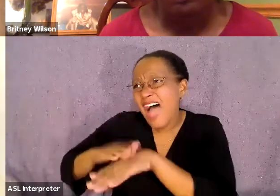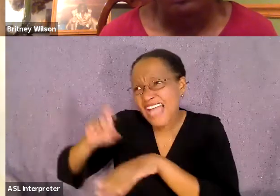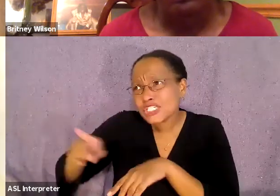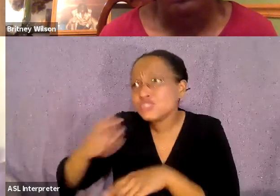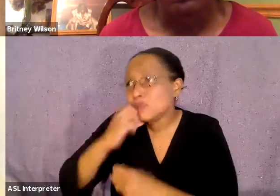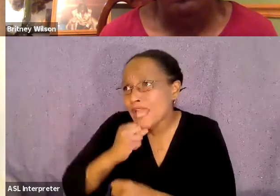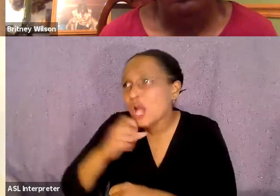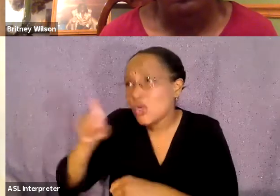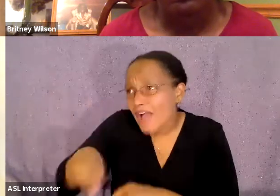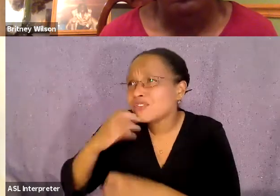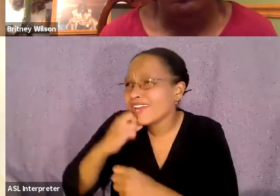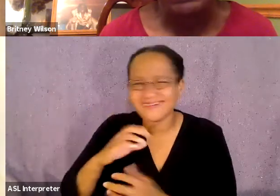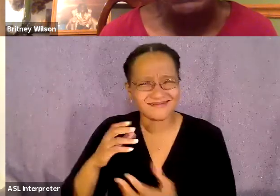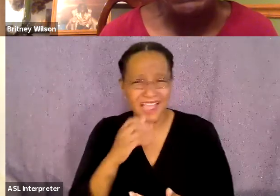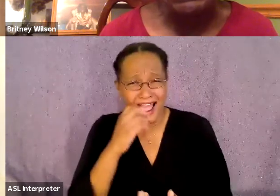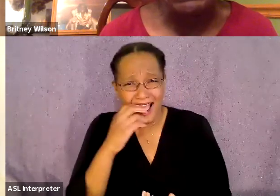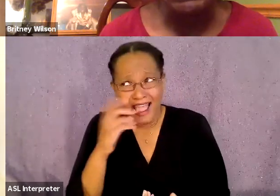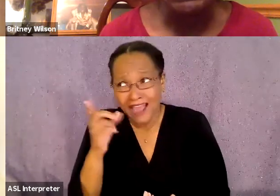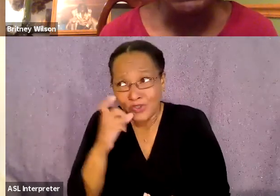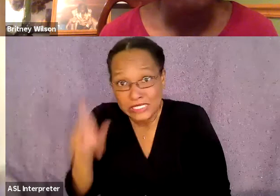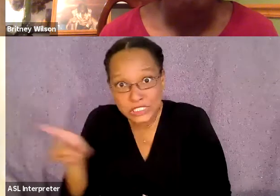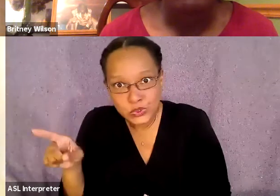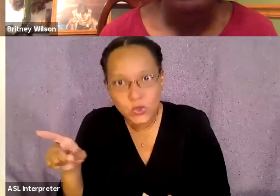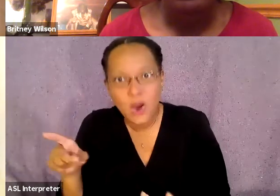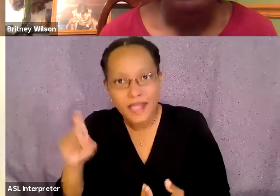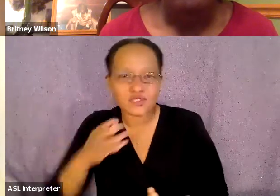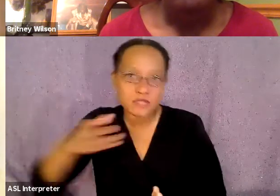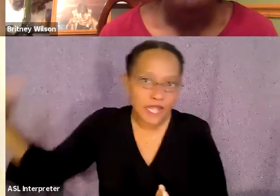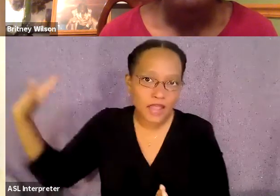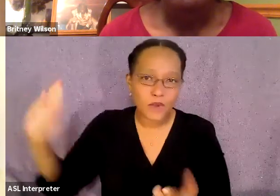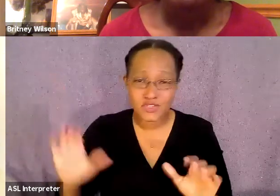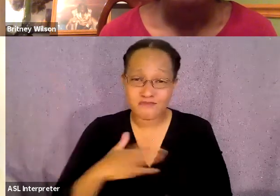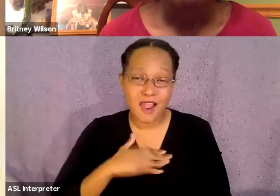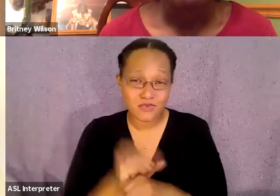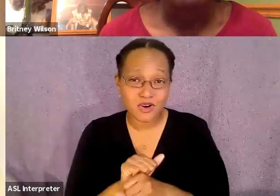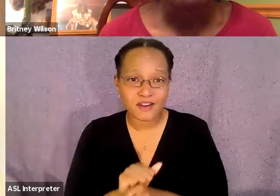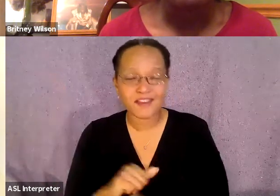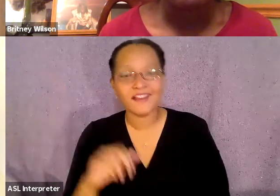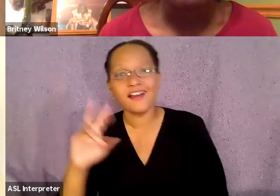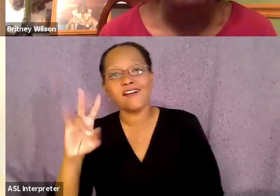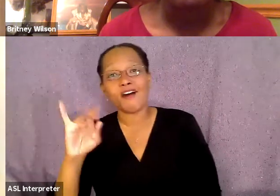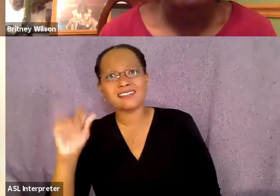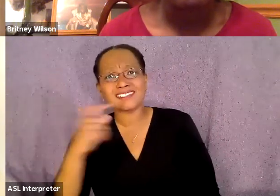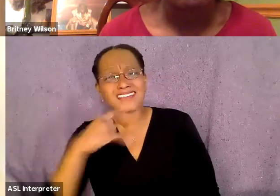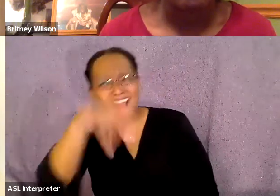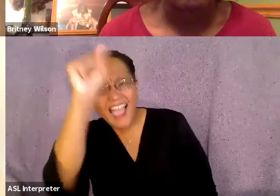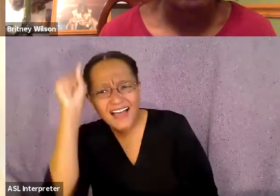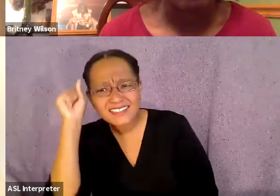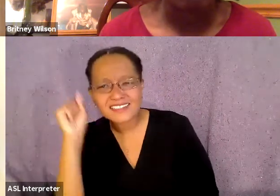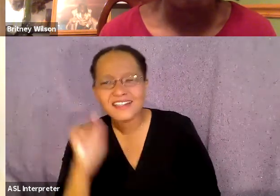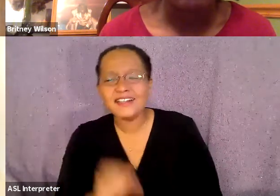I need you to get out of the way so that I can get my work done. You better say that. So this is